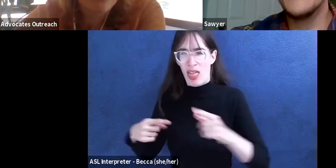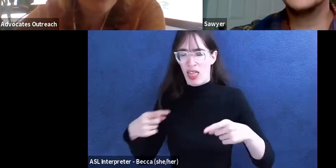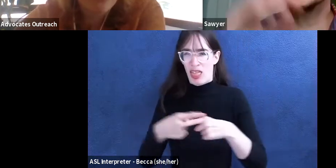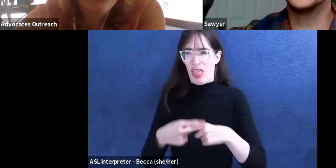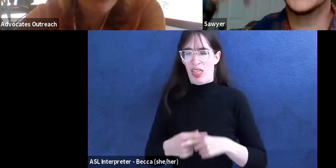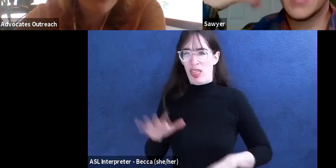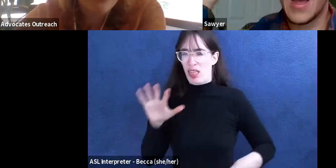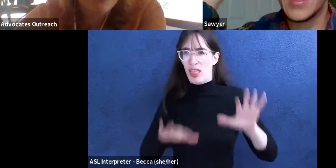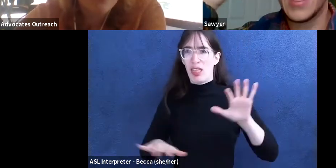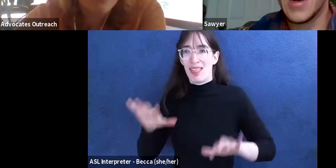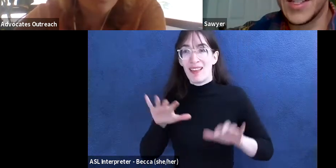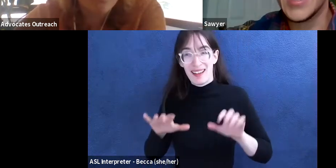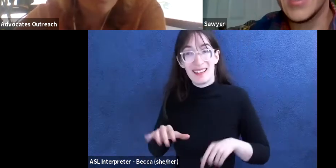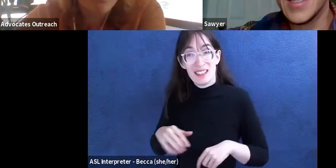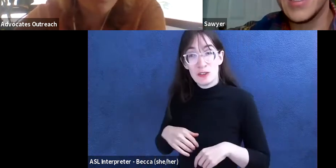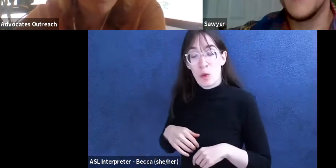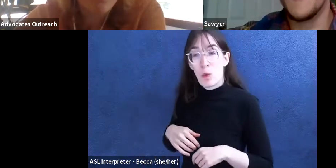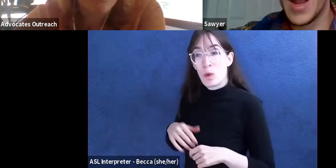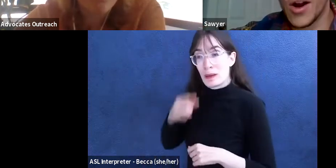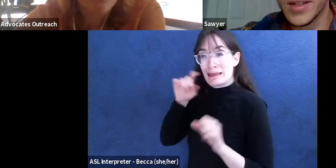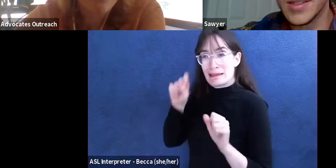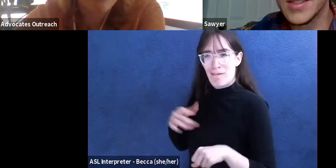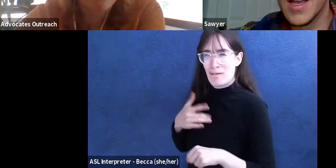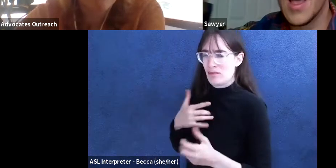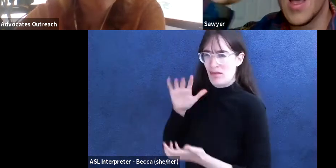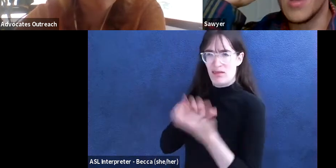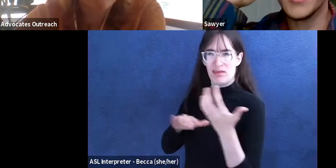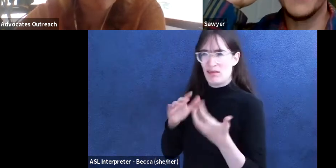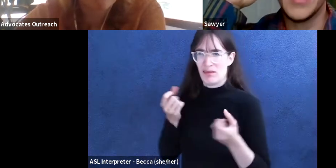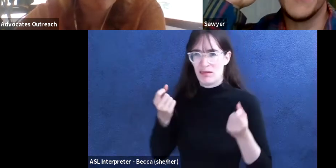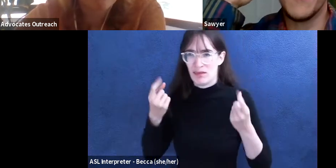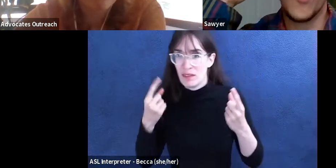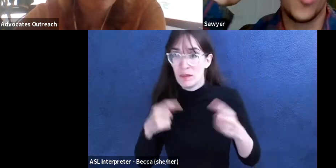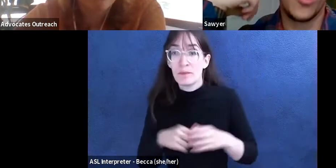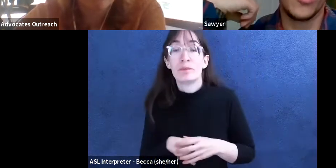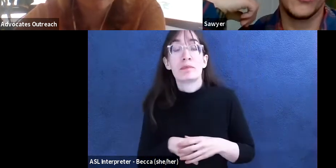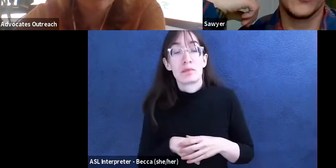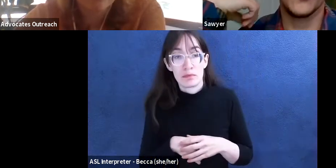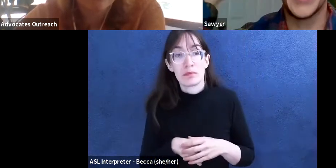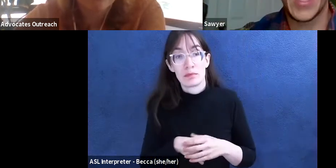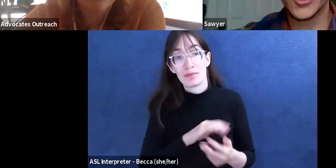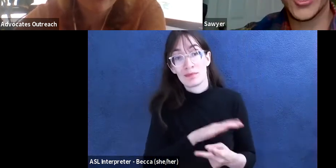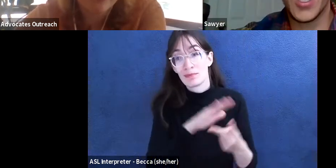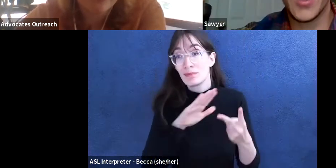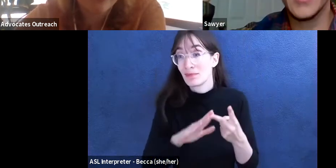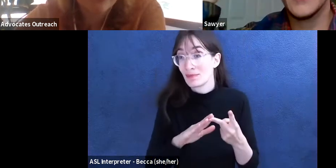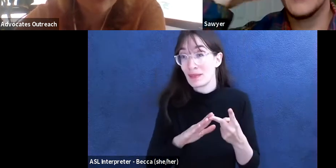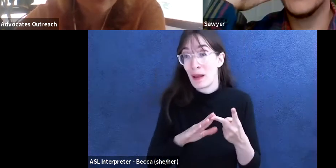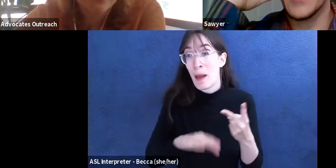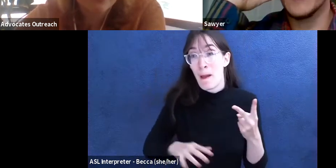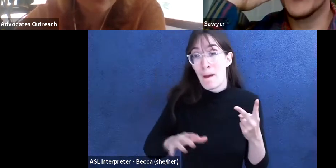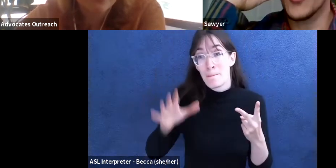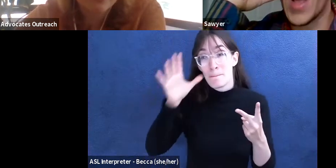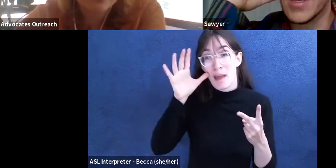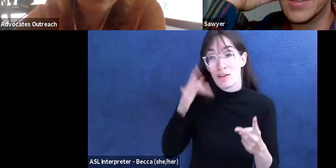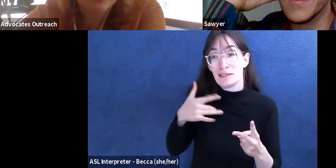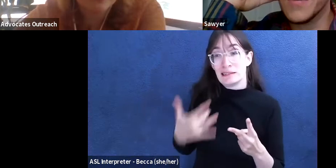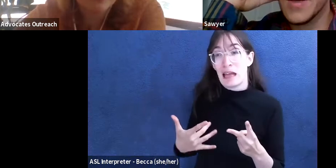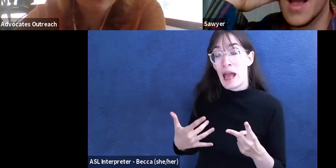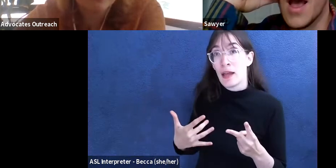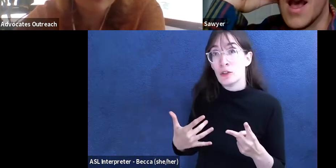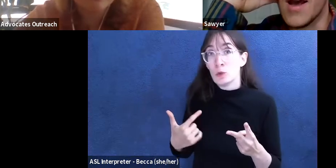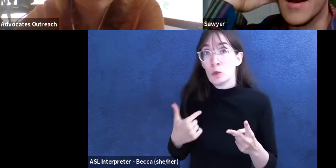up receiving. And so like, how can that be the case, right? Even especially in this situation where it's like,